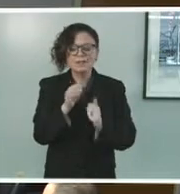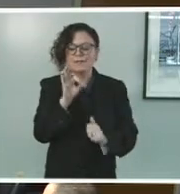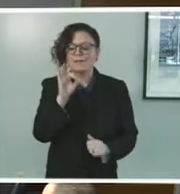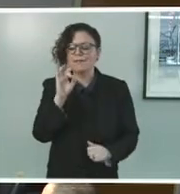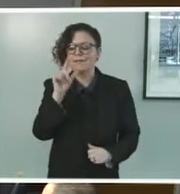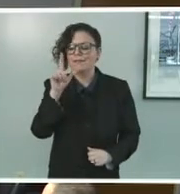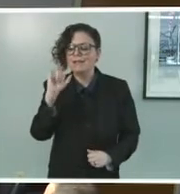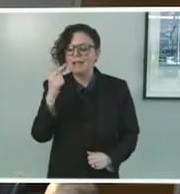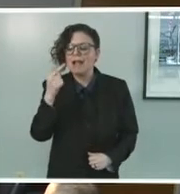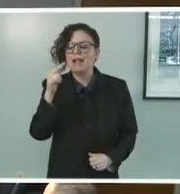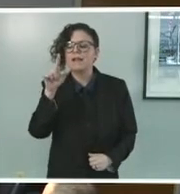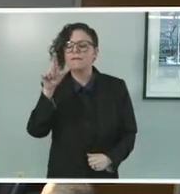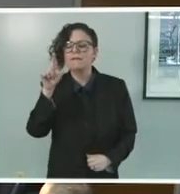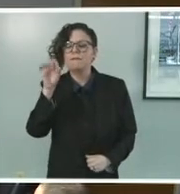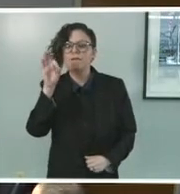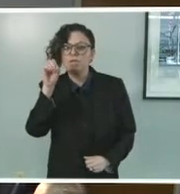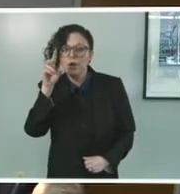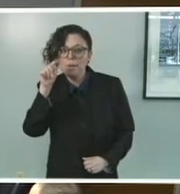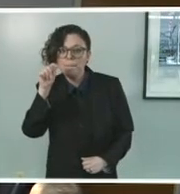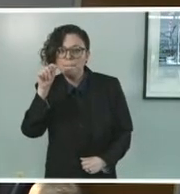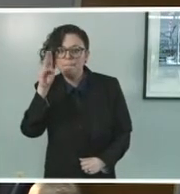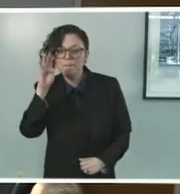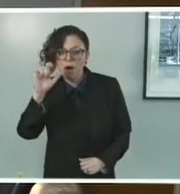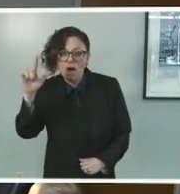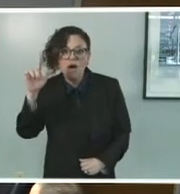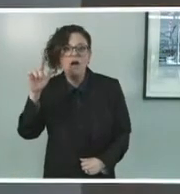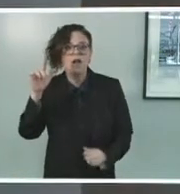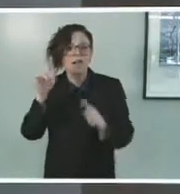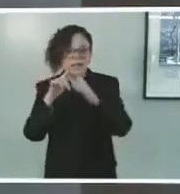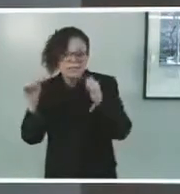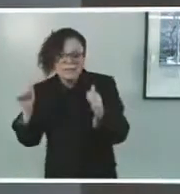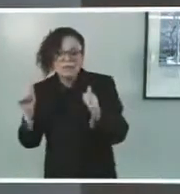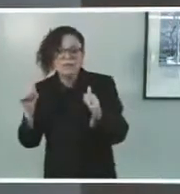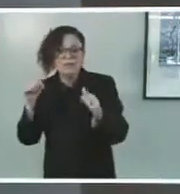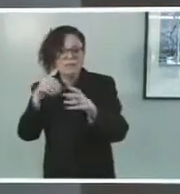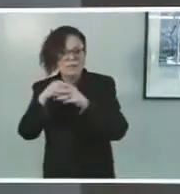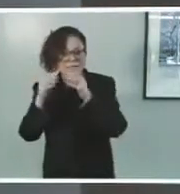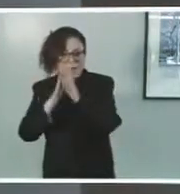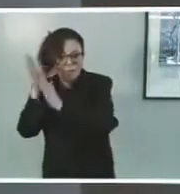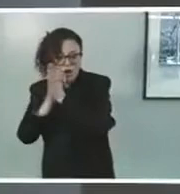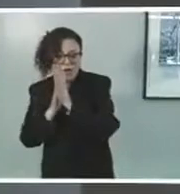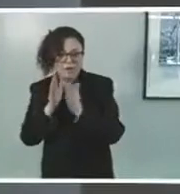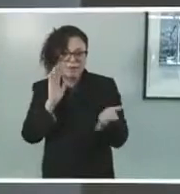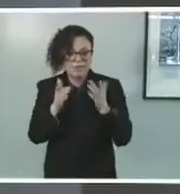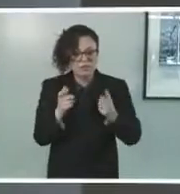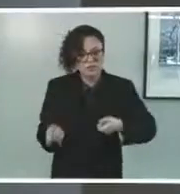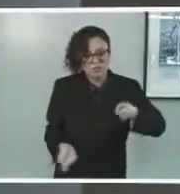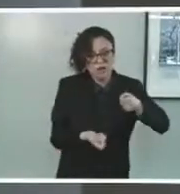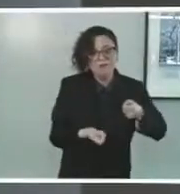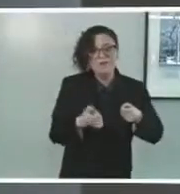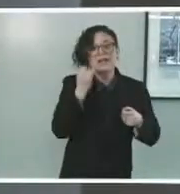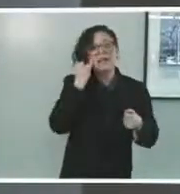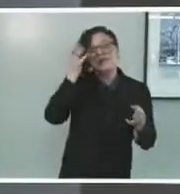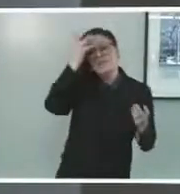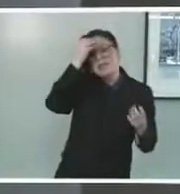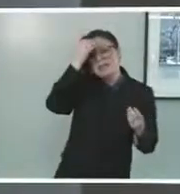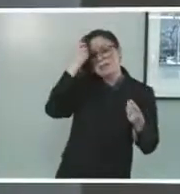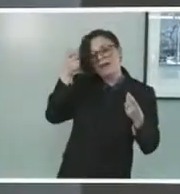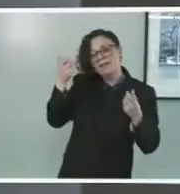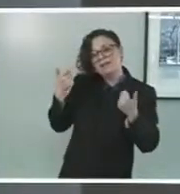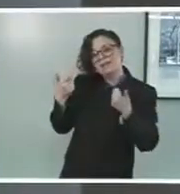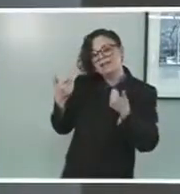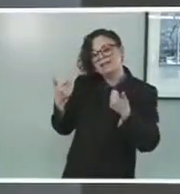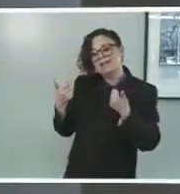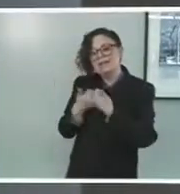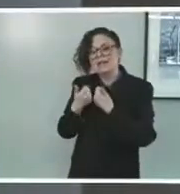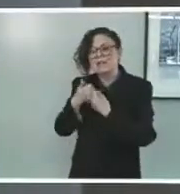local park versus playing golf. Again, we're talking about social distances. When you think about a pickup game, you think about someone guarding somebody